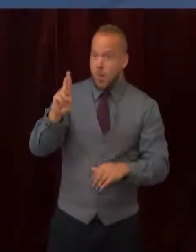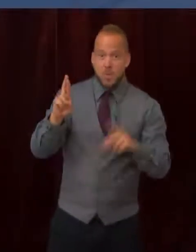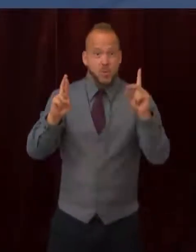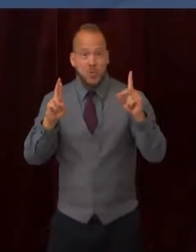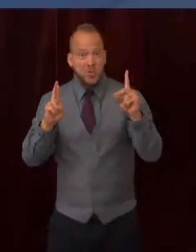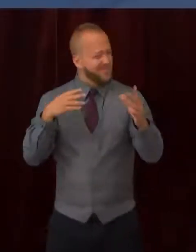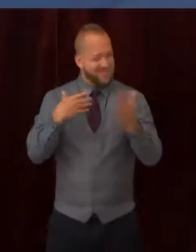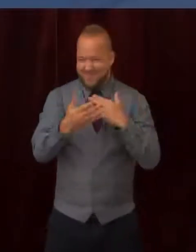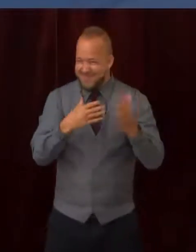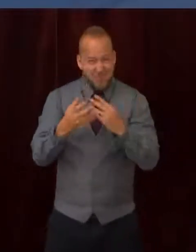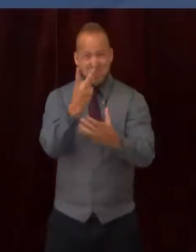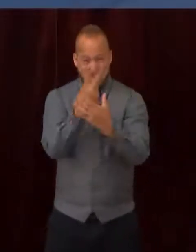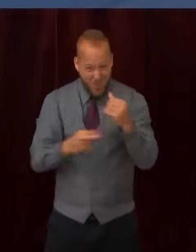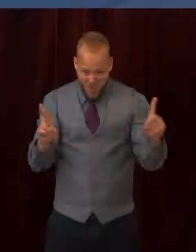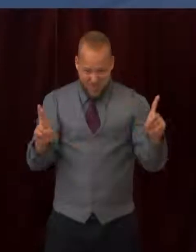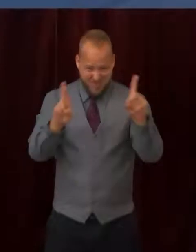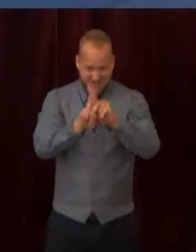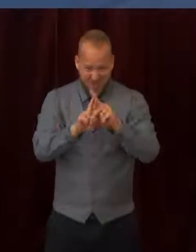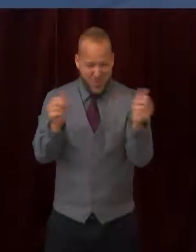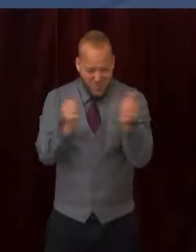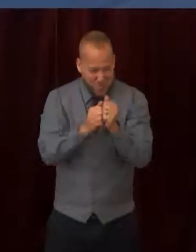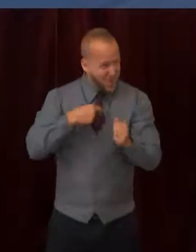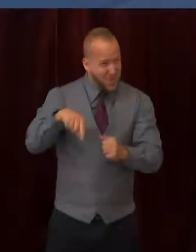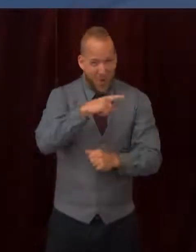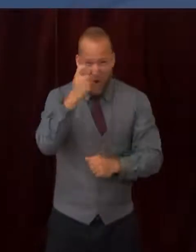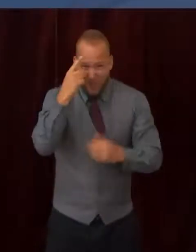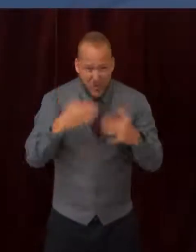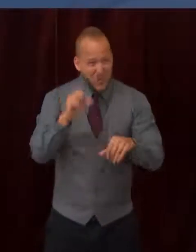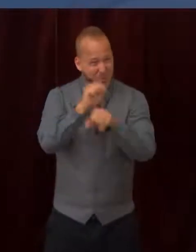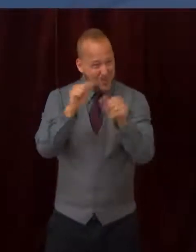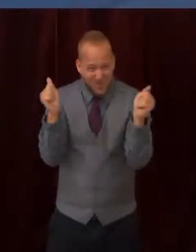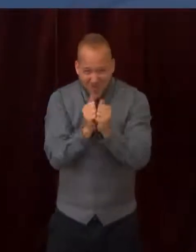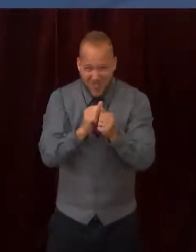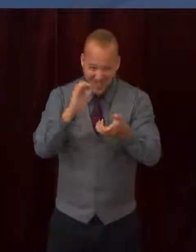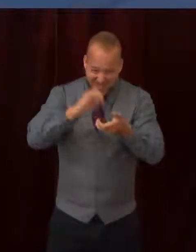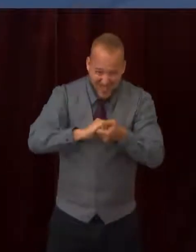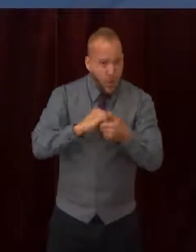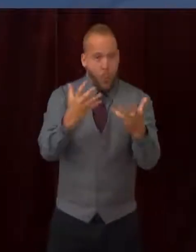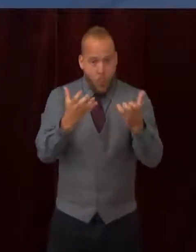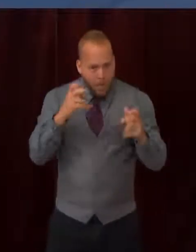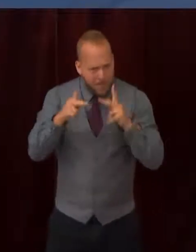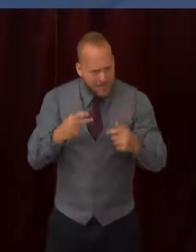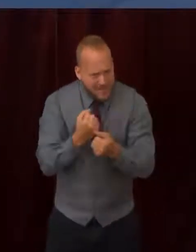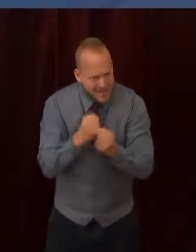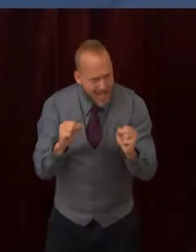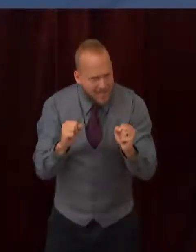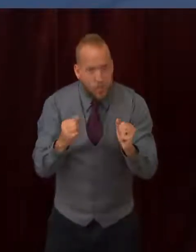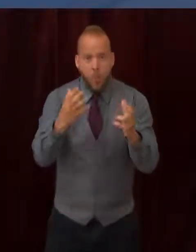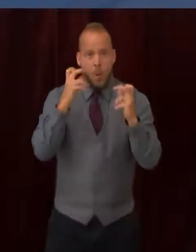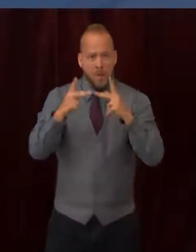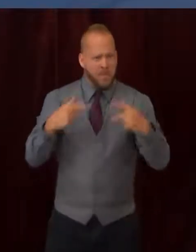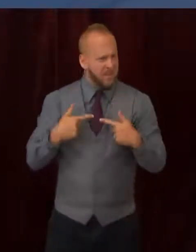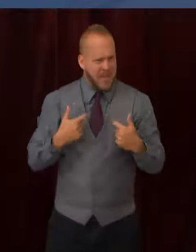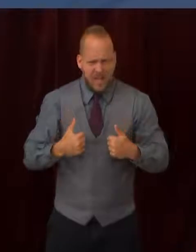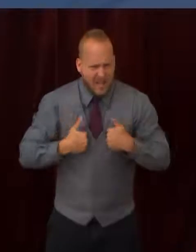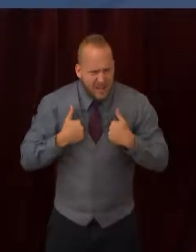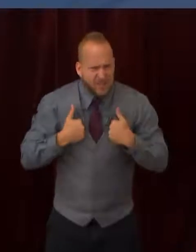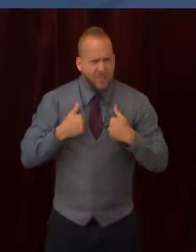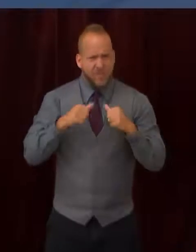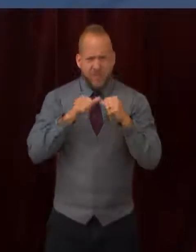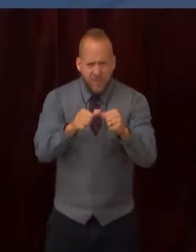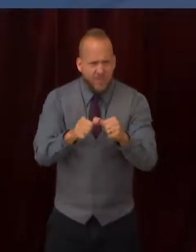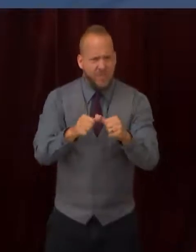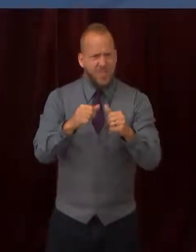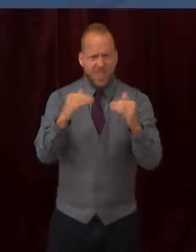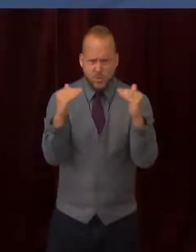can to reduce the risk to people's health and safety while simultaneously recognizing the right to protest. And this is